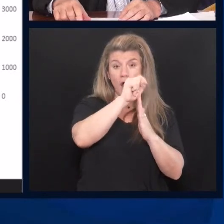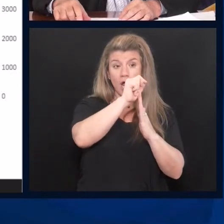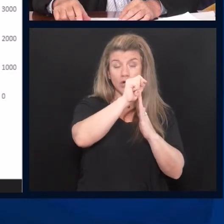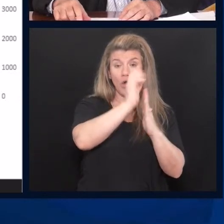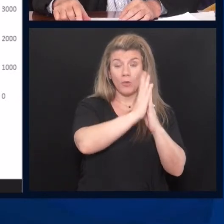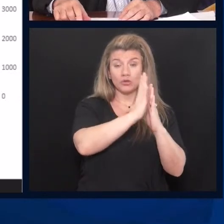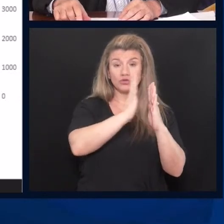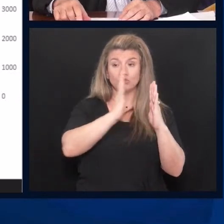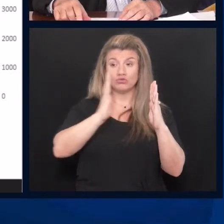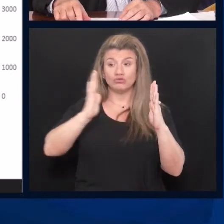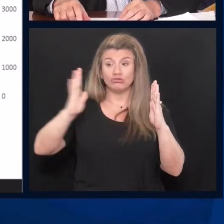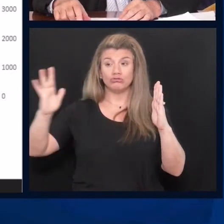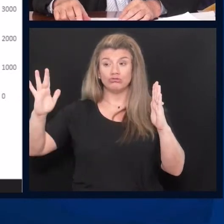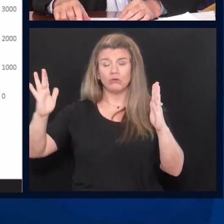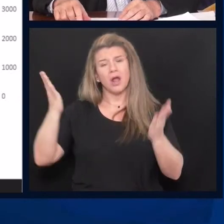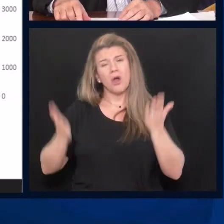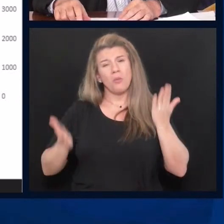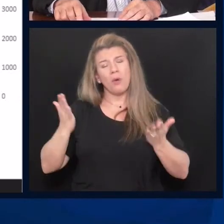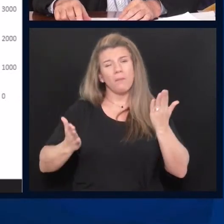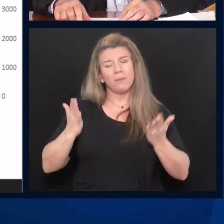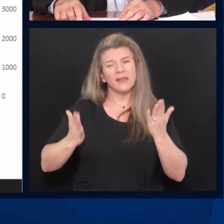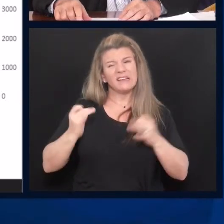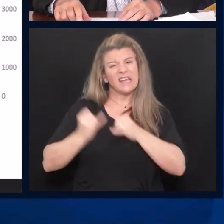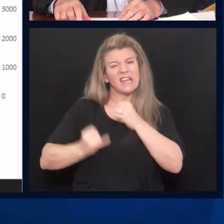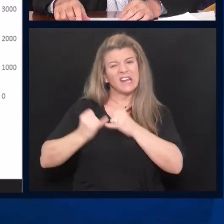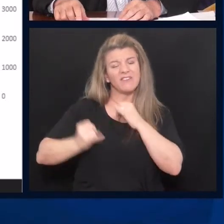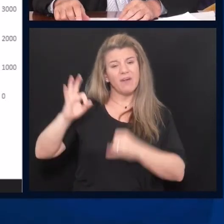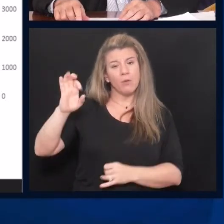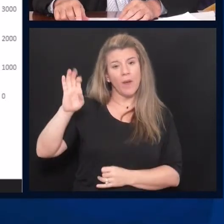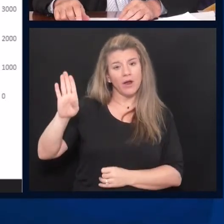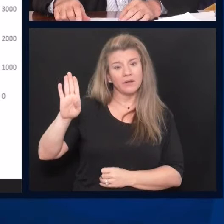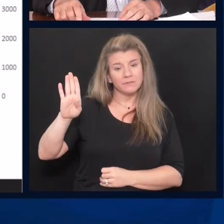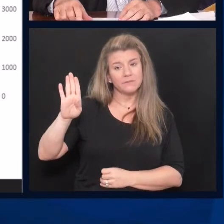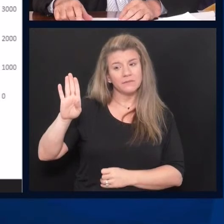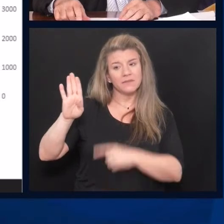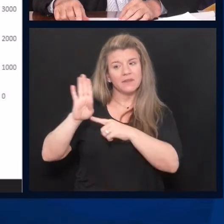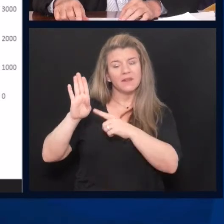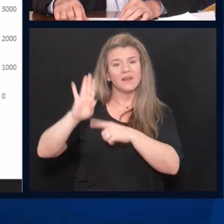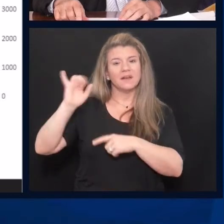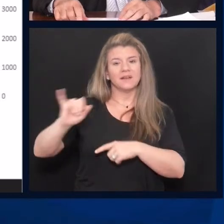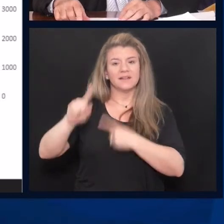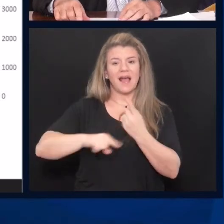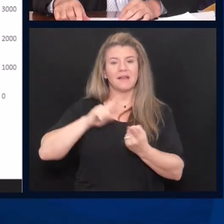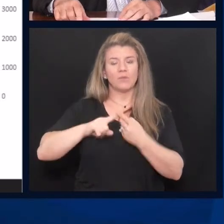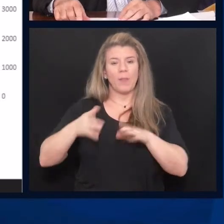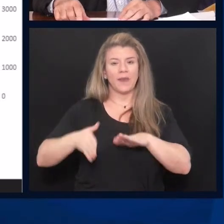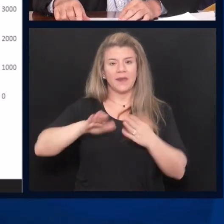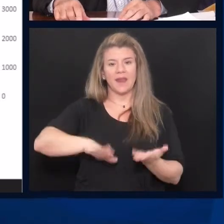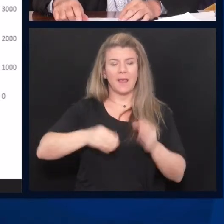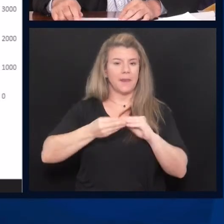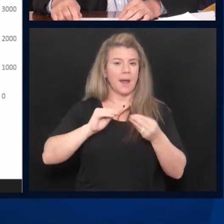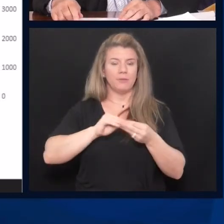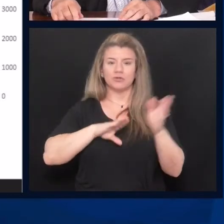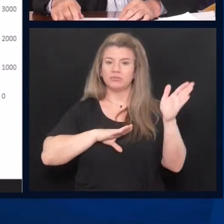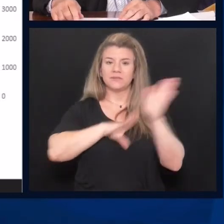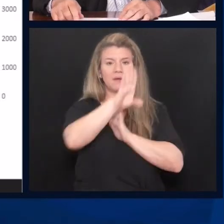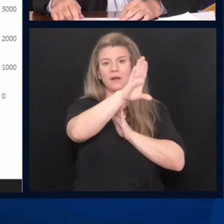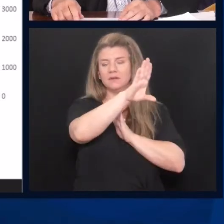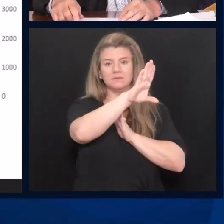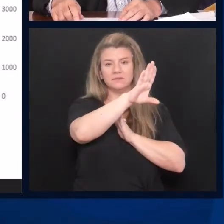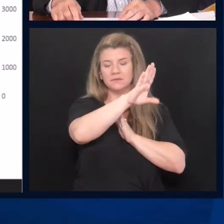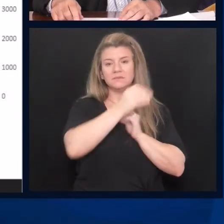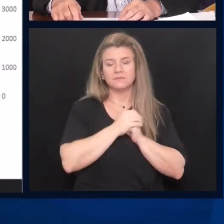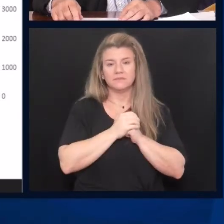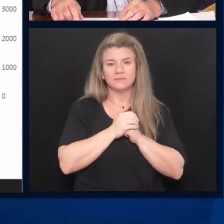until probably up toward the end of February, that's when our death rates went right straight through the roof.